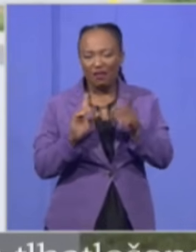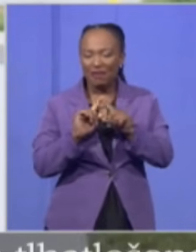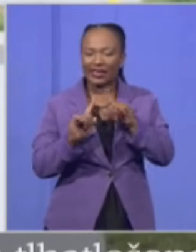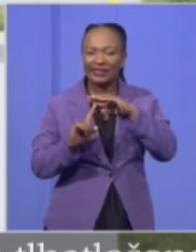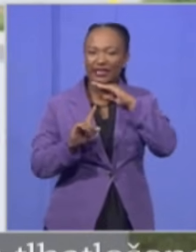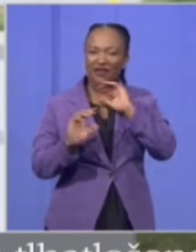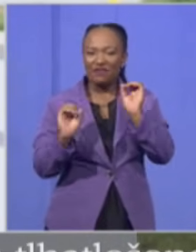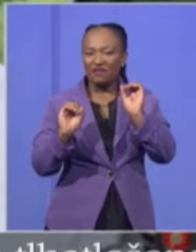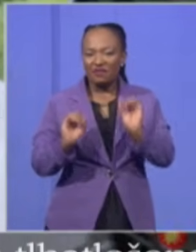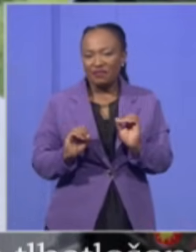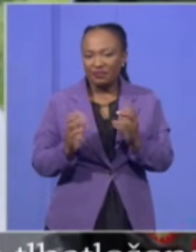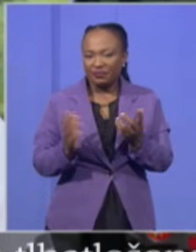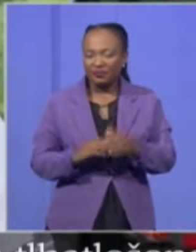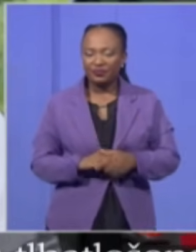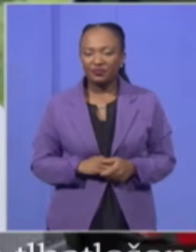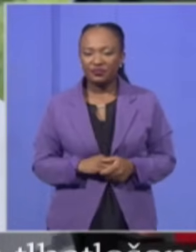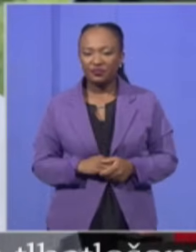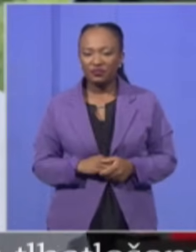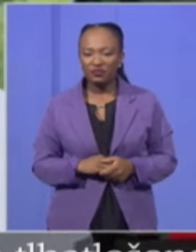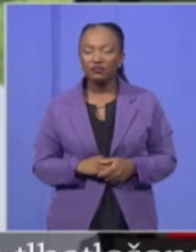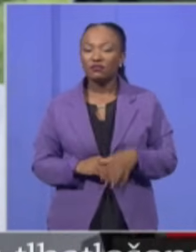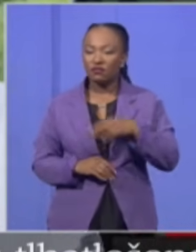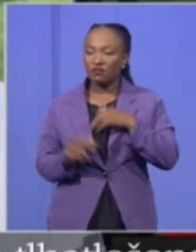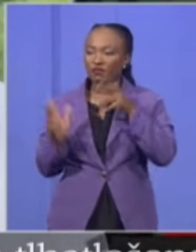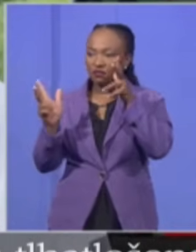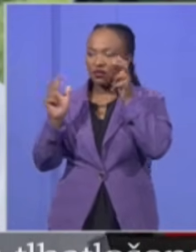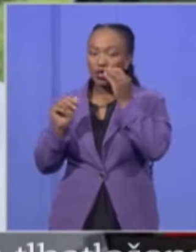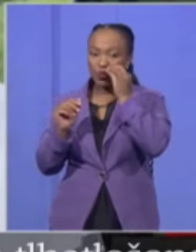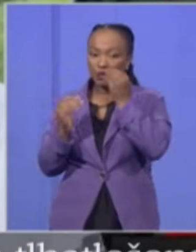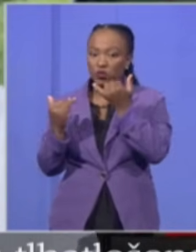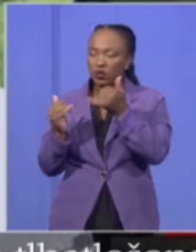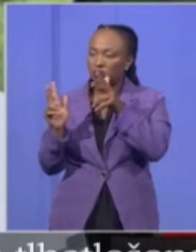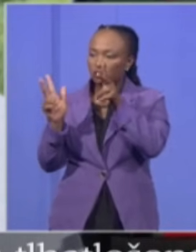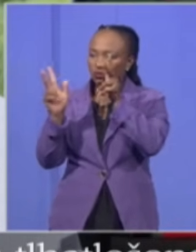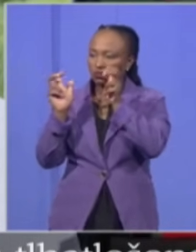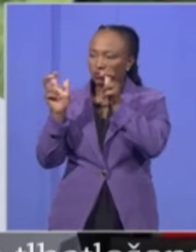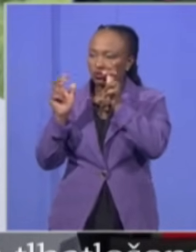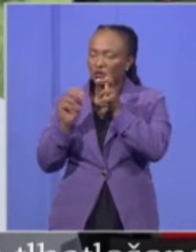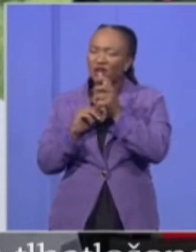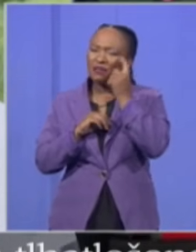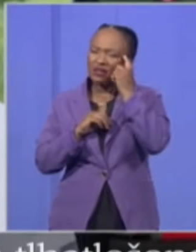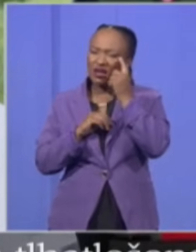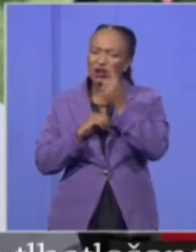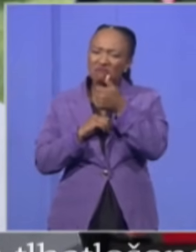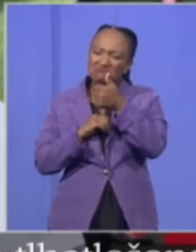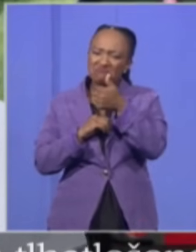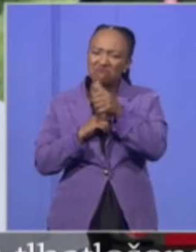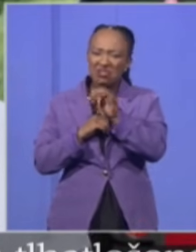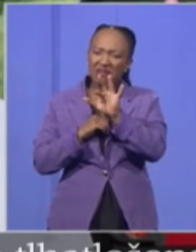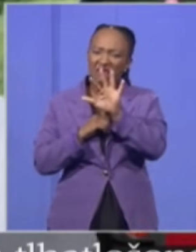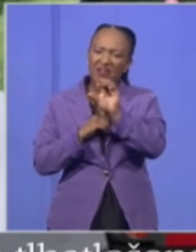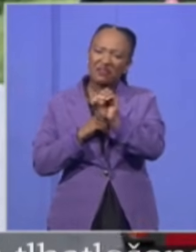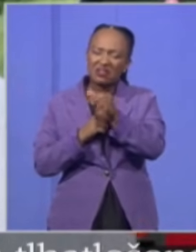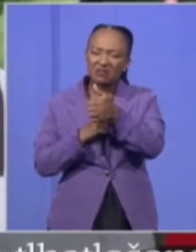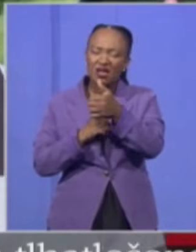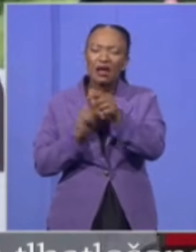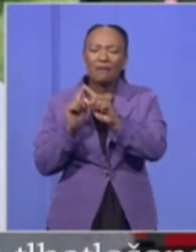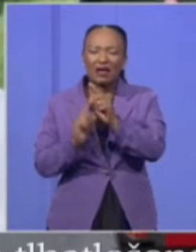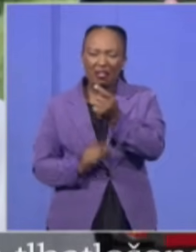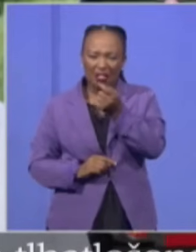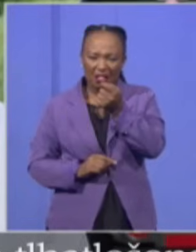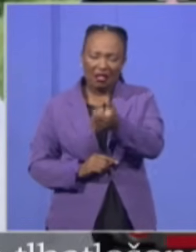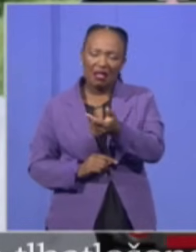ka dialo tša gago. A ke tlile go ditabeng ke nagana gore ke right yona 350 mara inyane